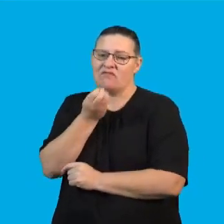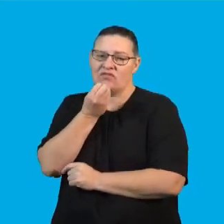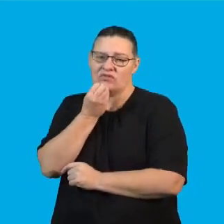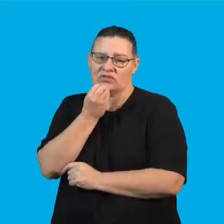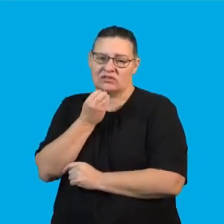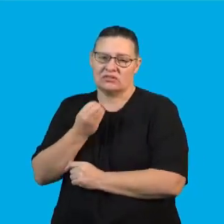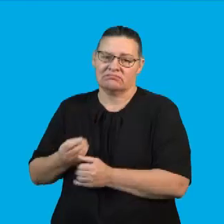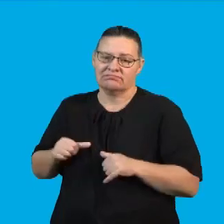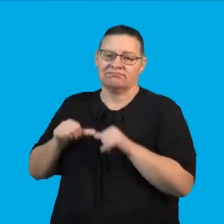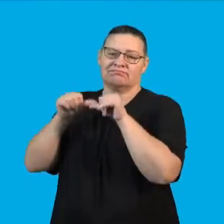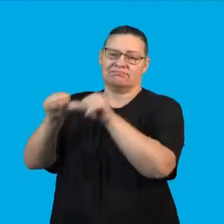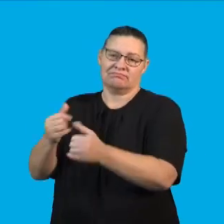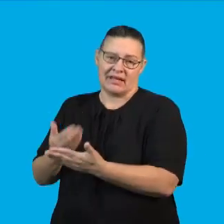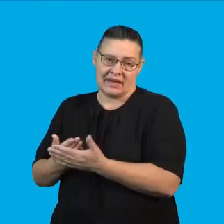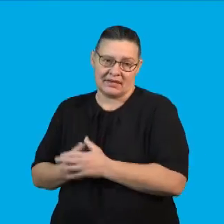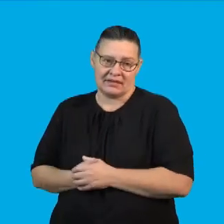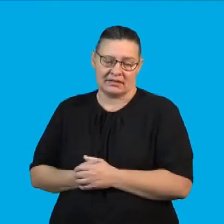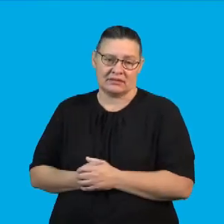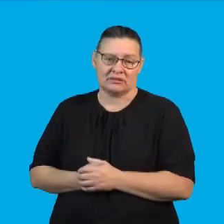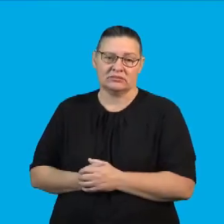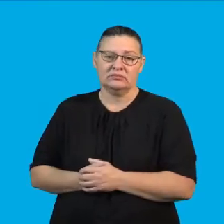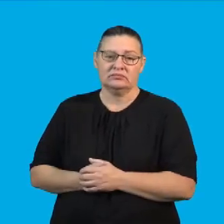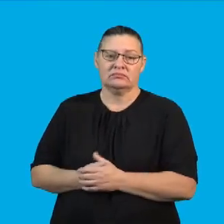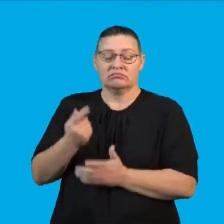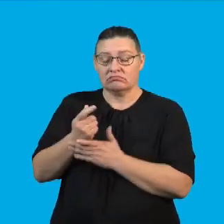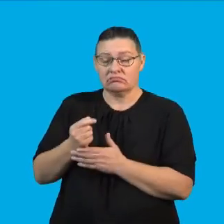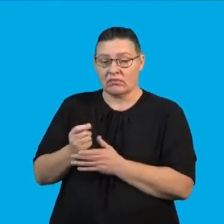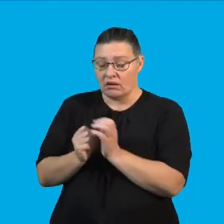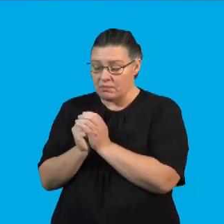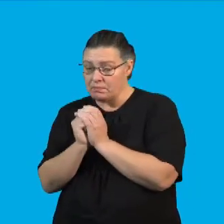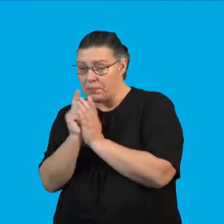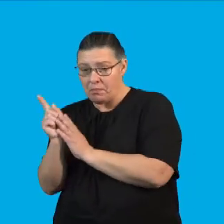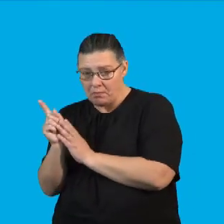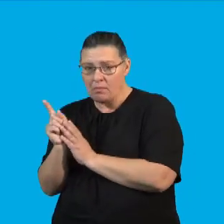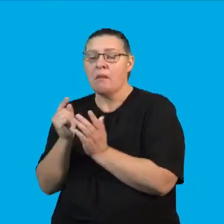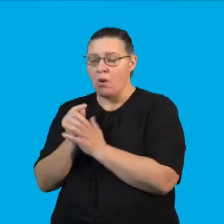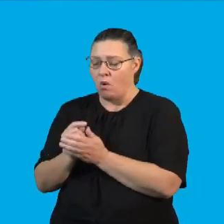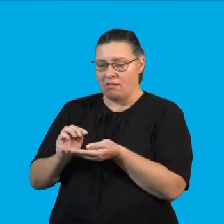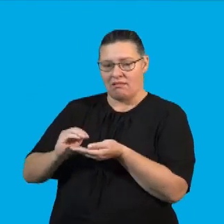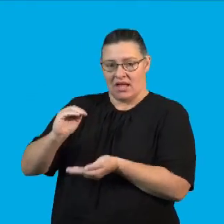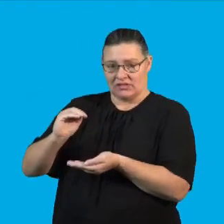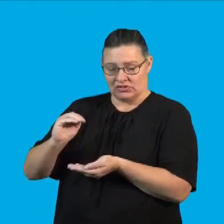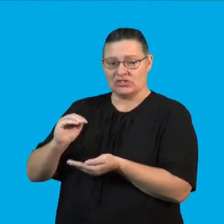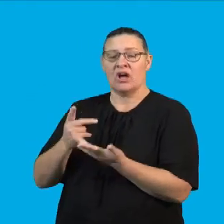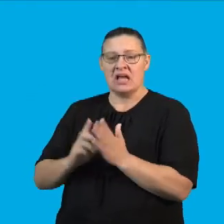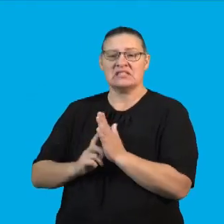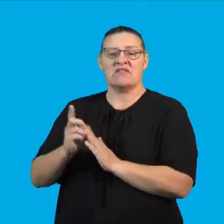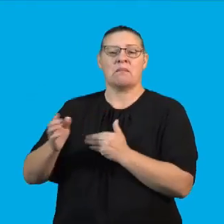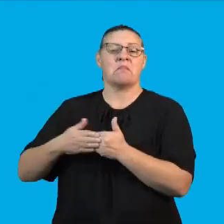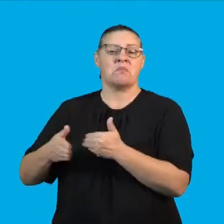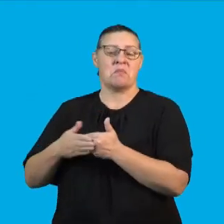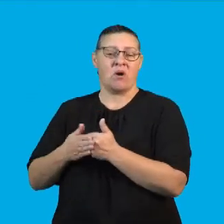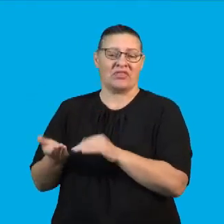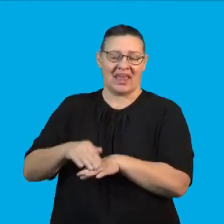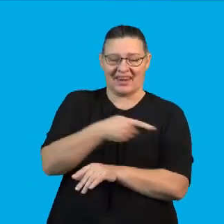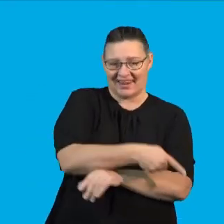the feeding or nutrition. Young are larger and more developed when they hatch,